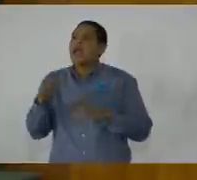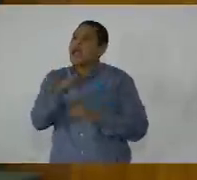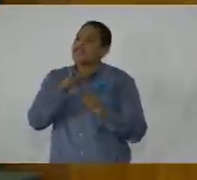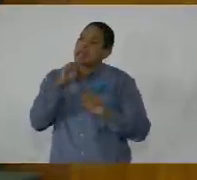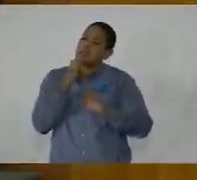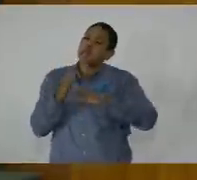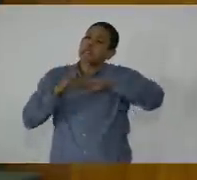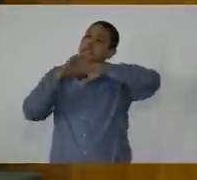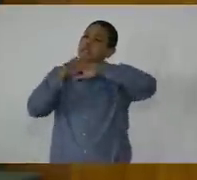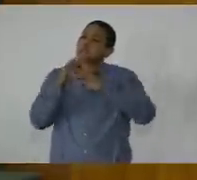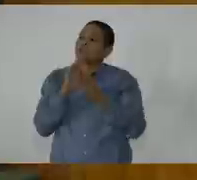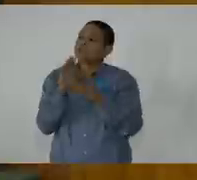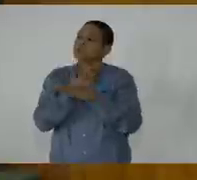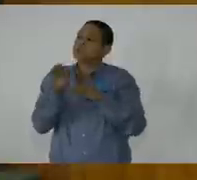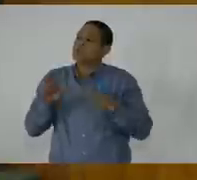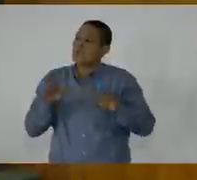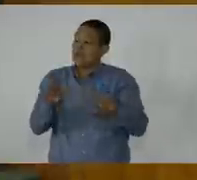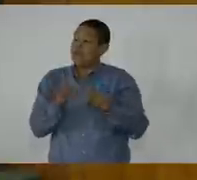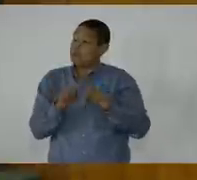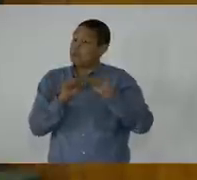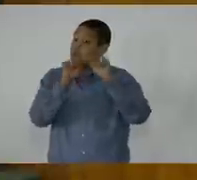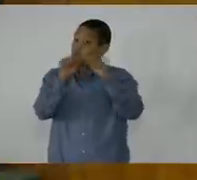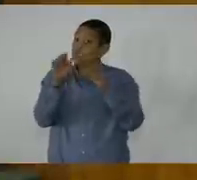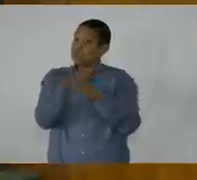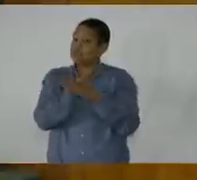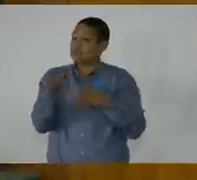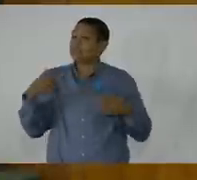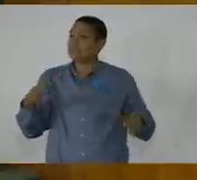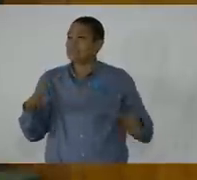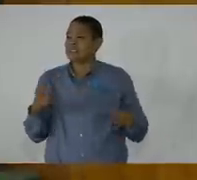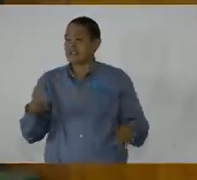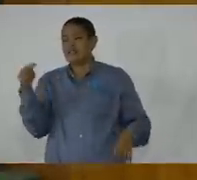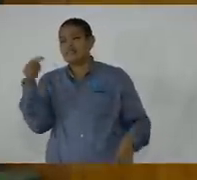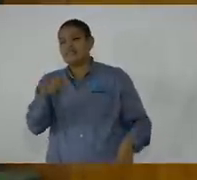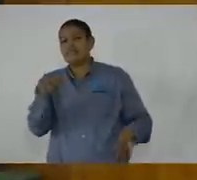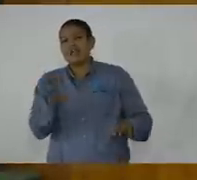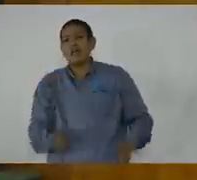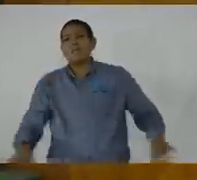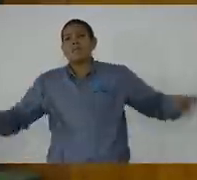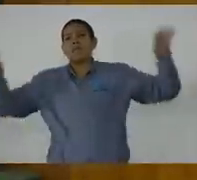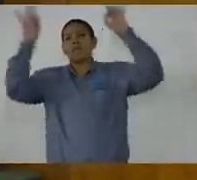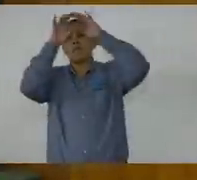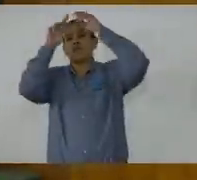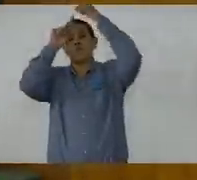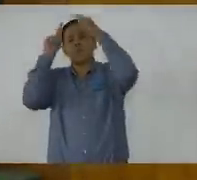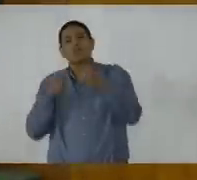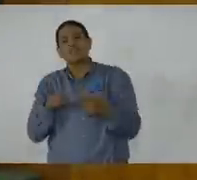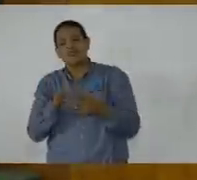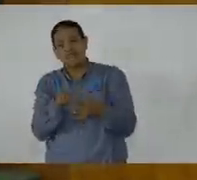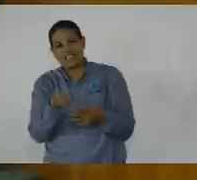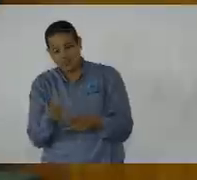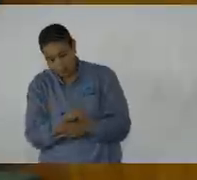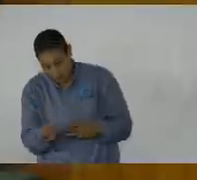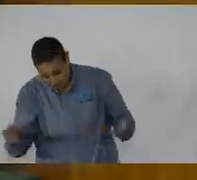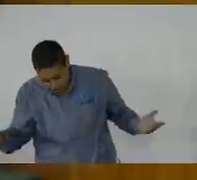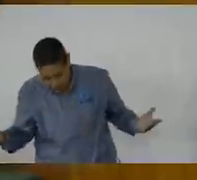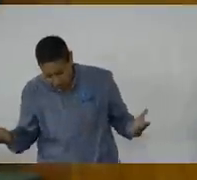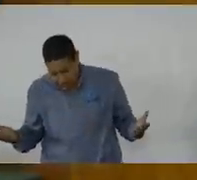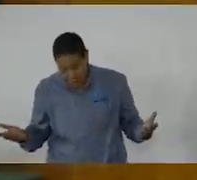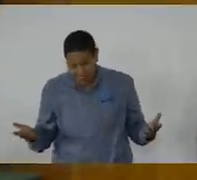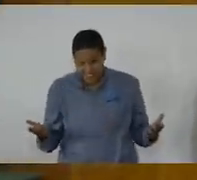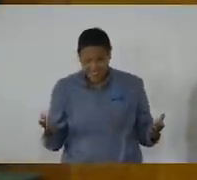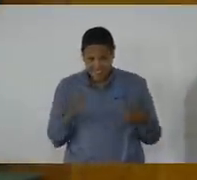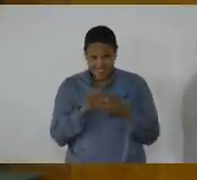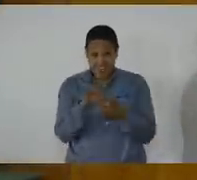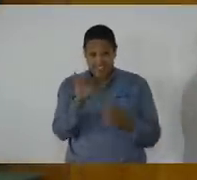activities and sustain businesses continues to be a critical objective of this ministry. To this